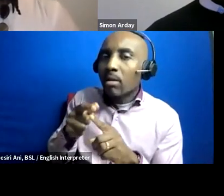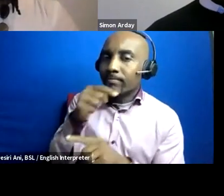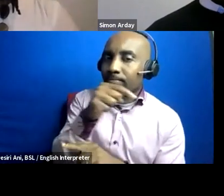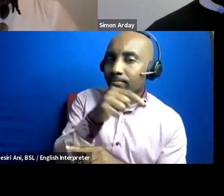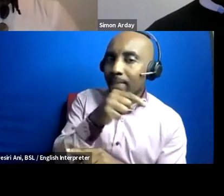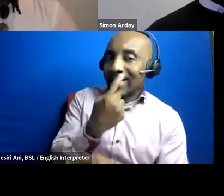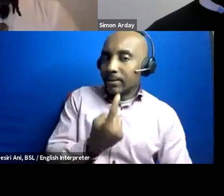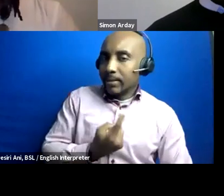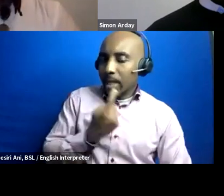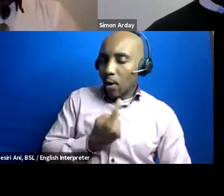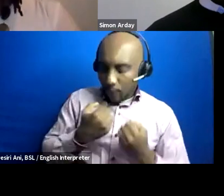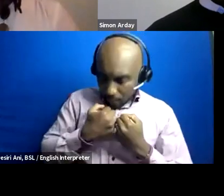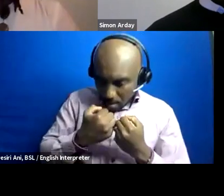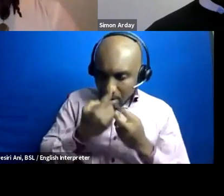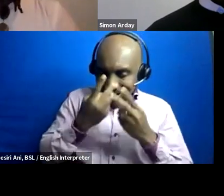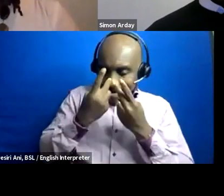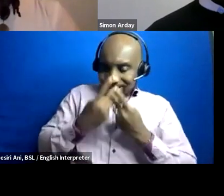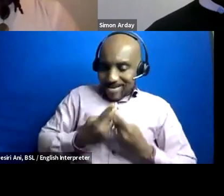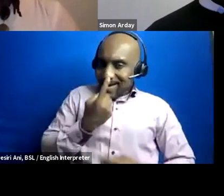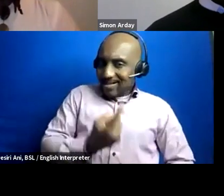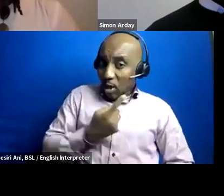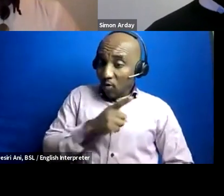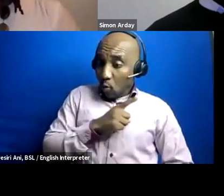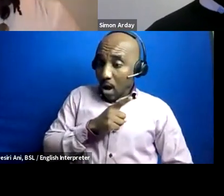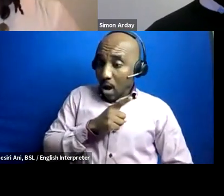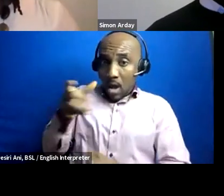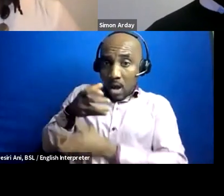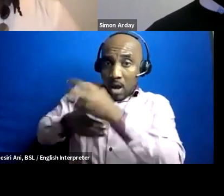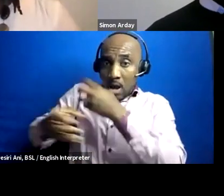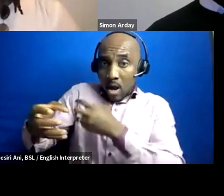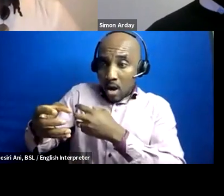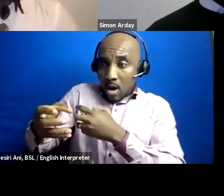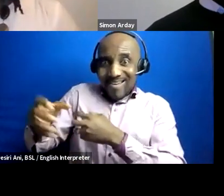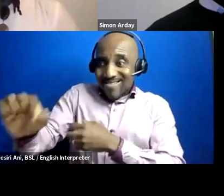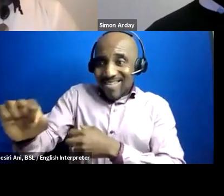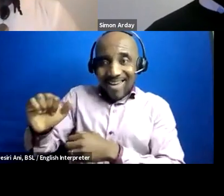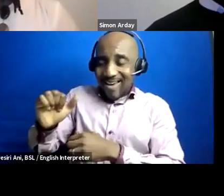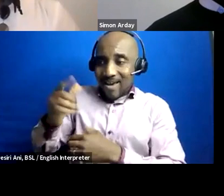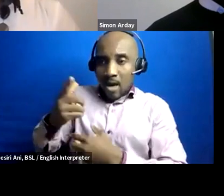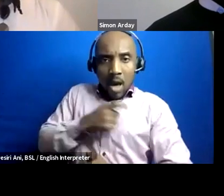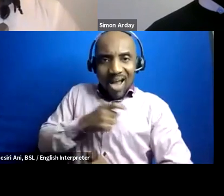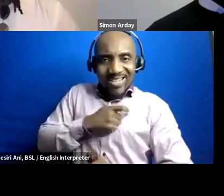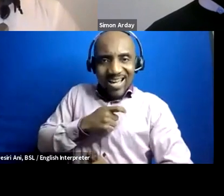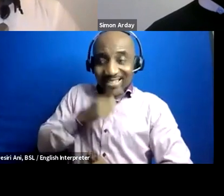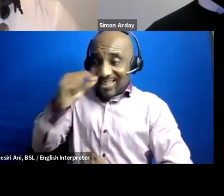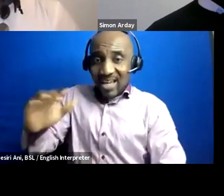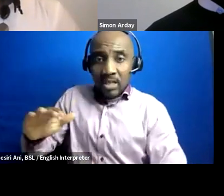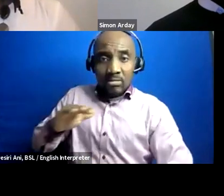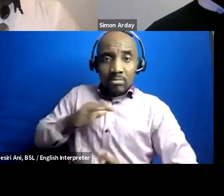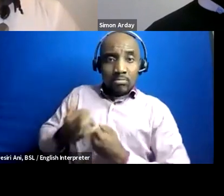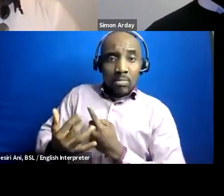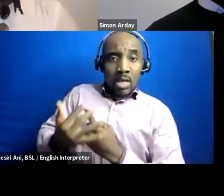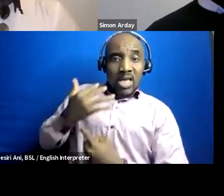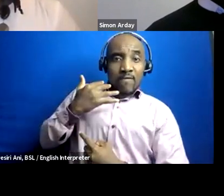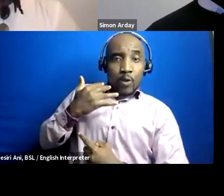develop anxieties just out of what somebody else is going through. So you can become depressed based upon what